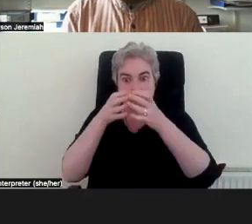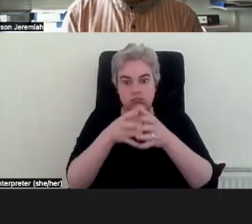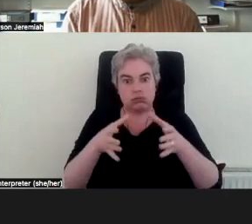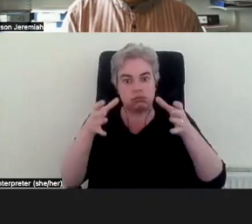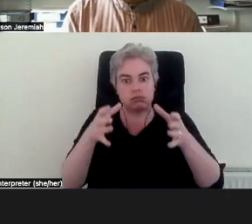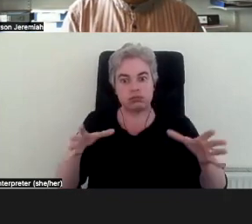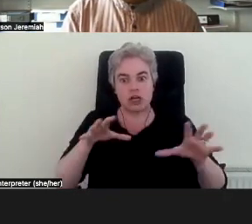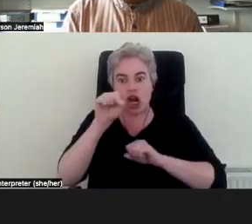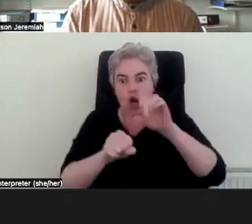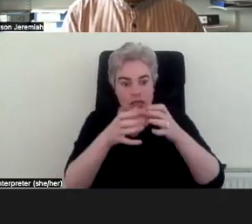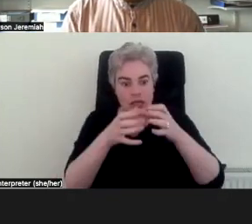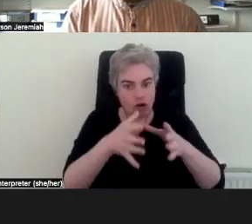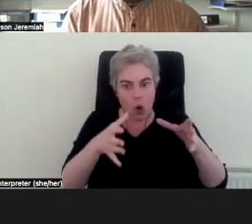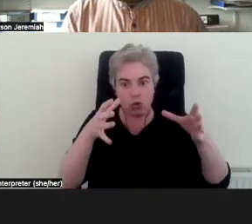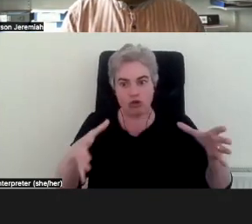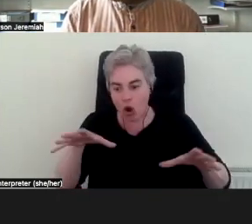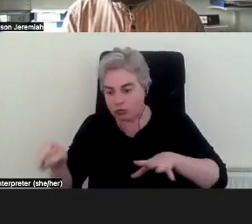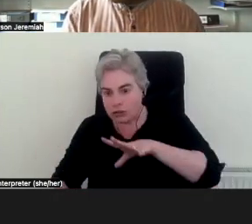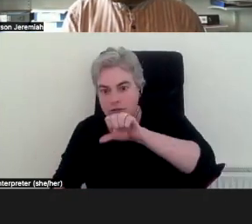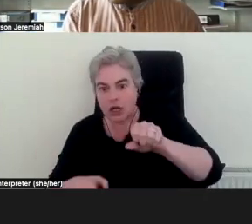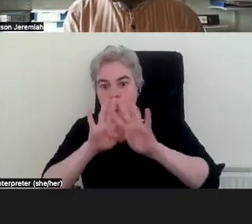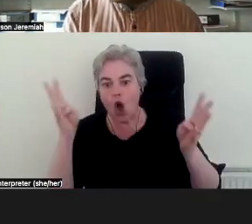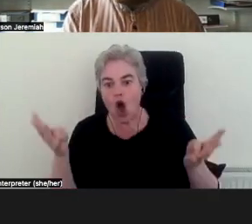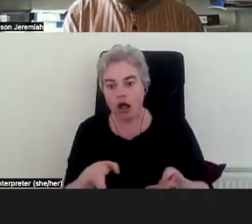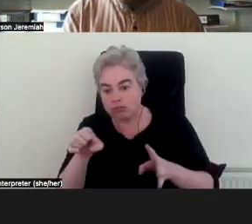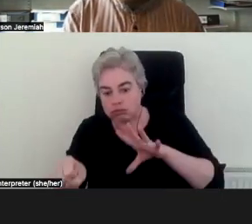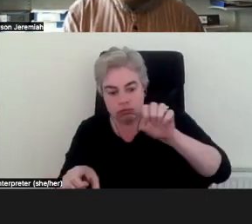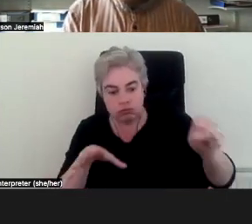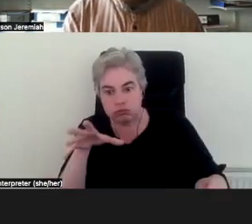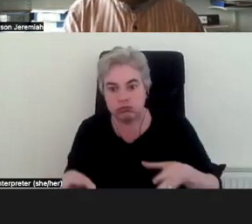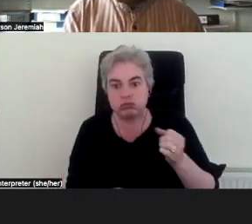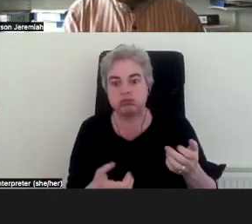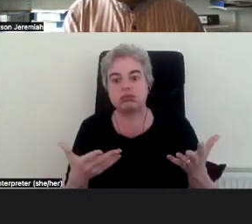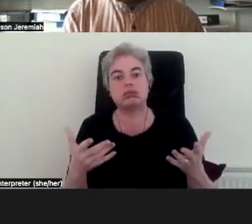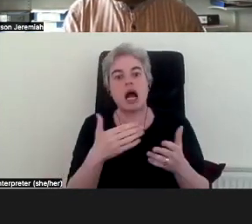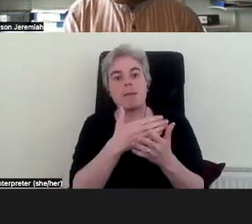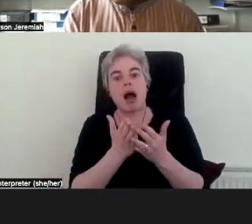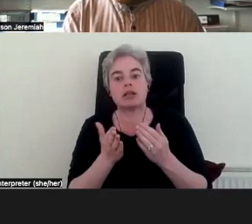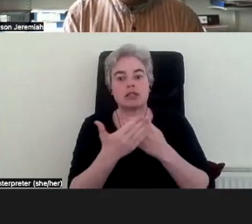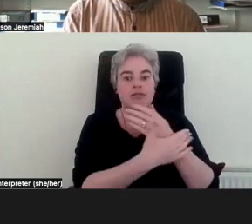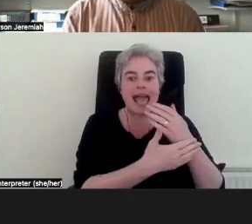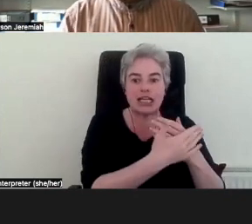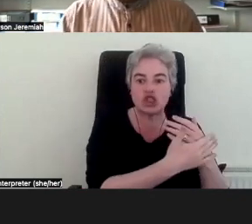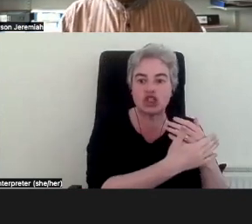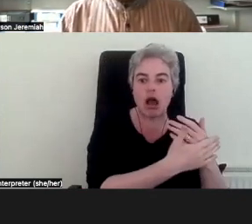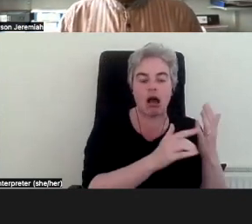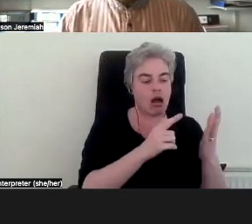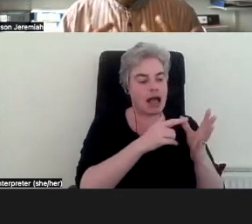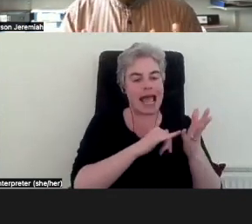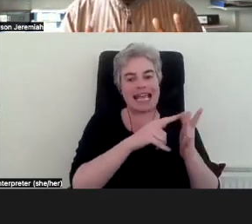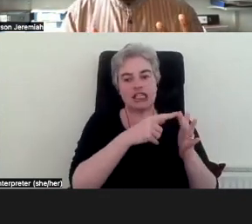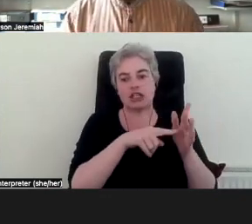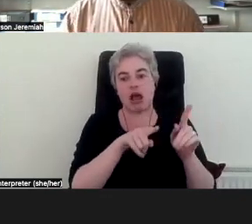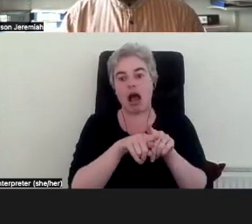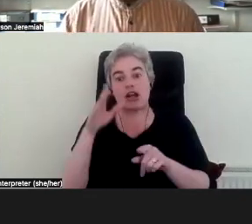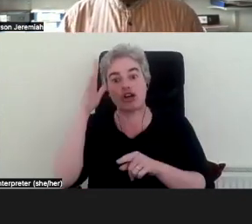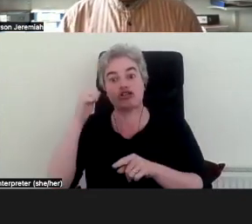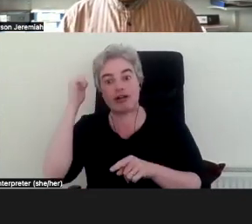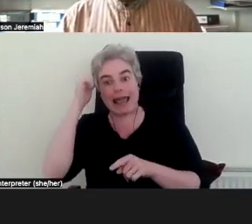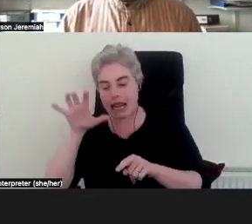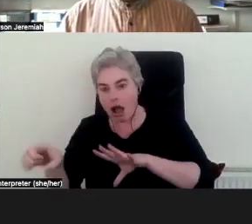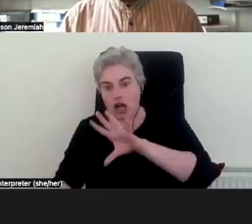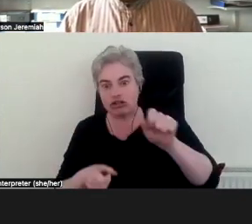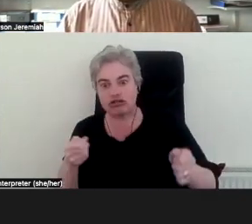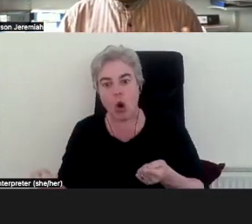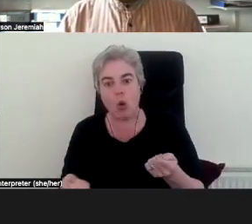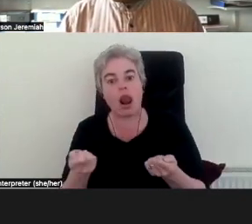to the expansion in parts of Asia and parts of Australia. So occupied land